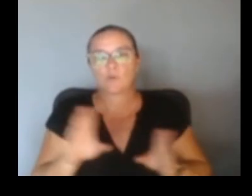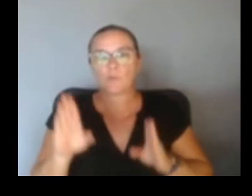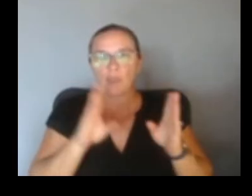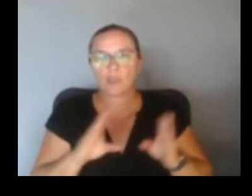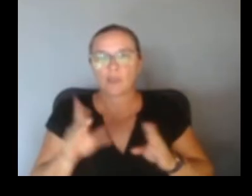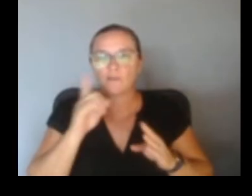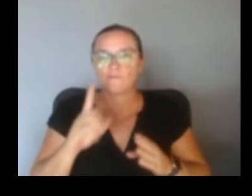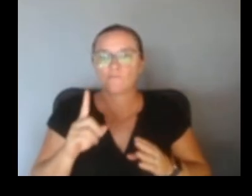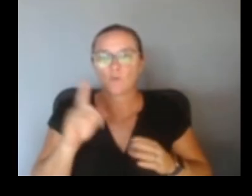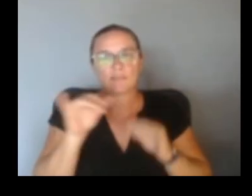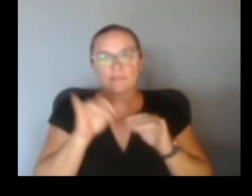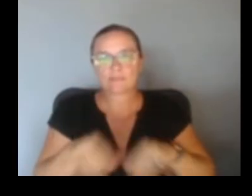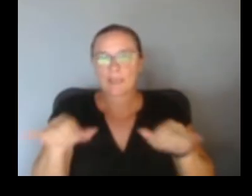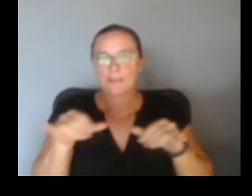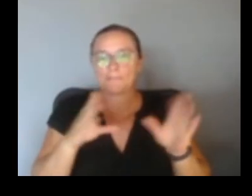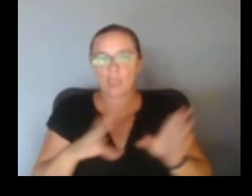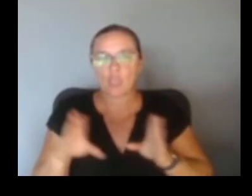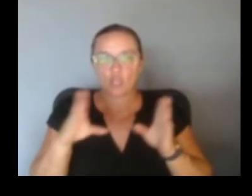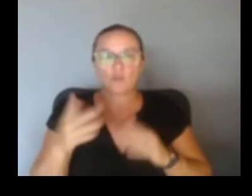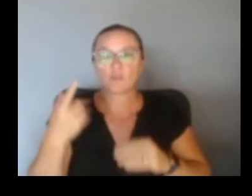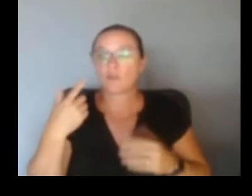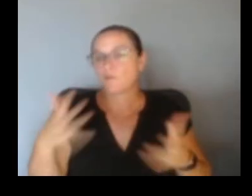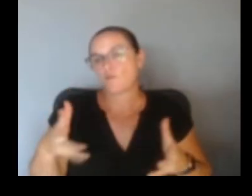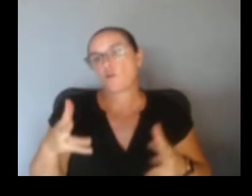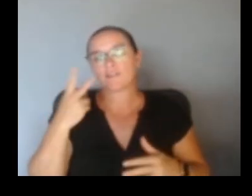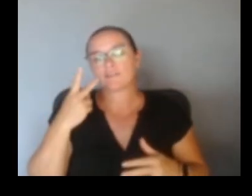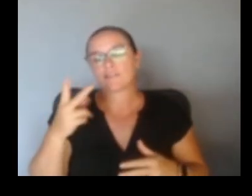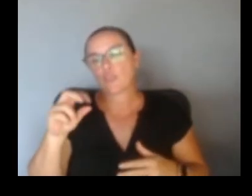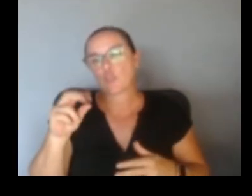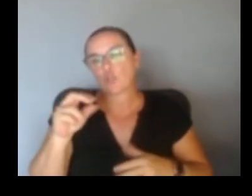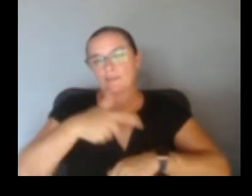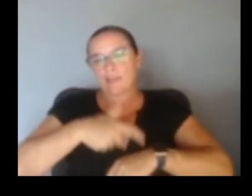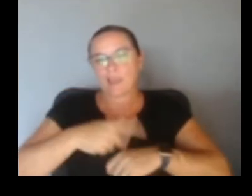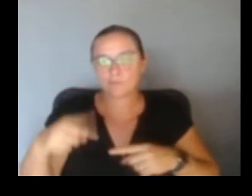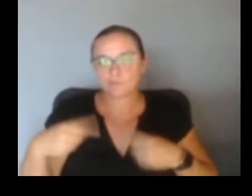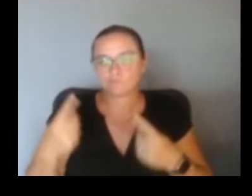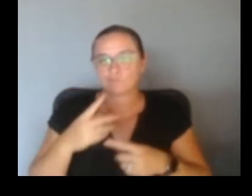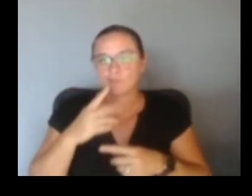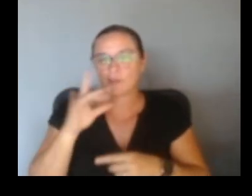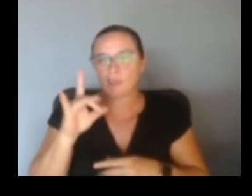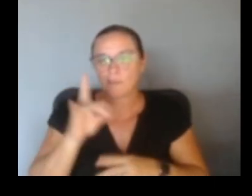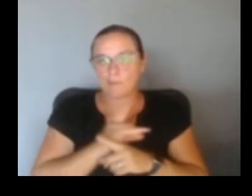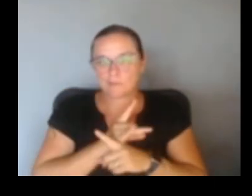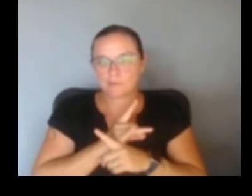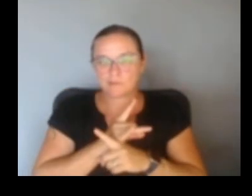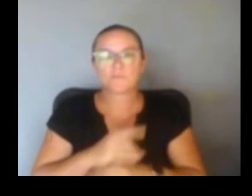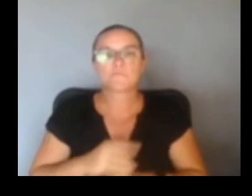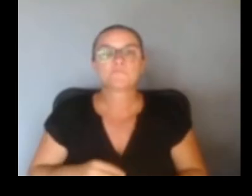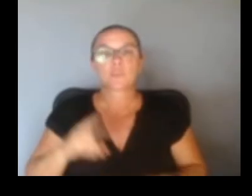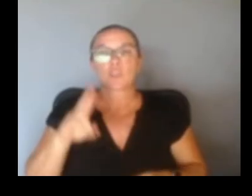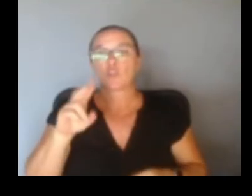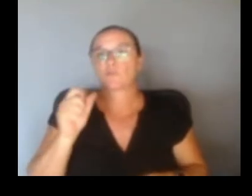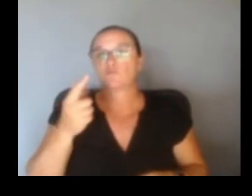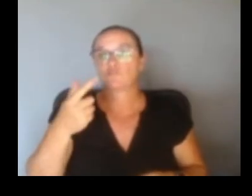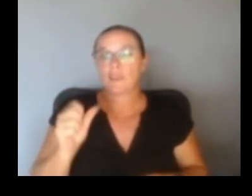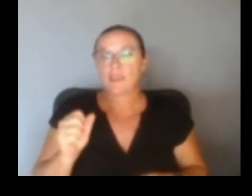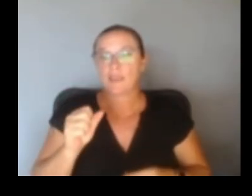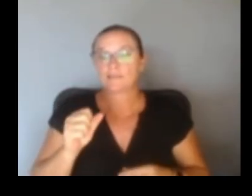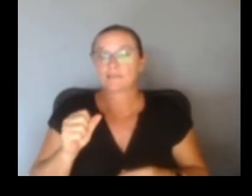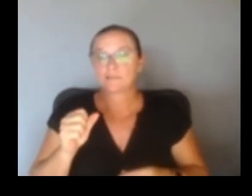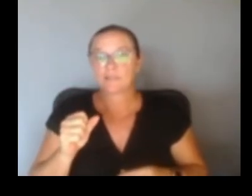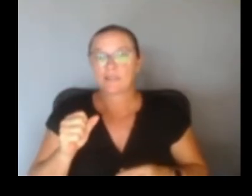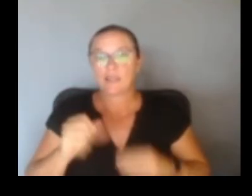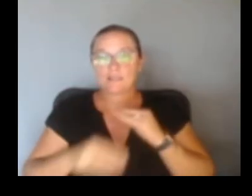for the same patterns we've seen 30 times already within the last 8 months. The USGS has updated their table